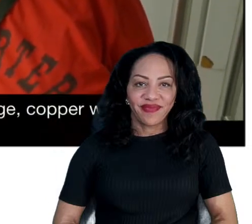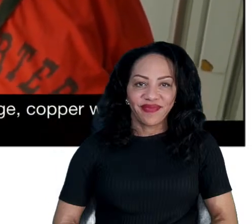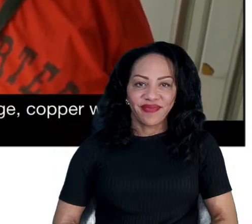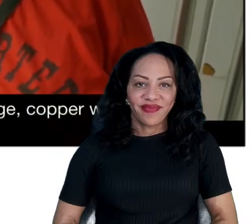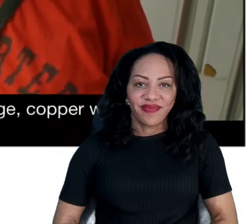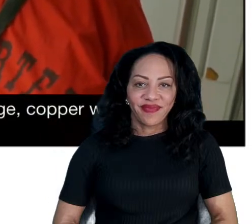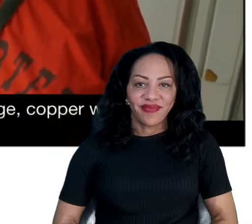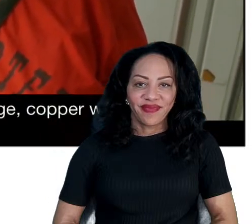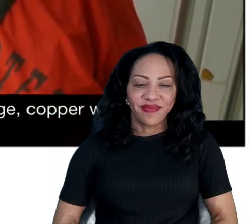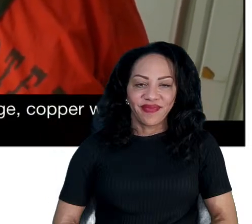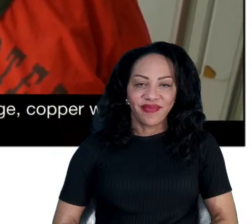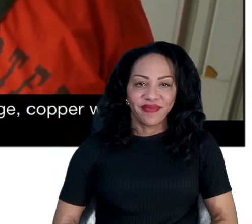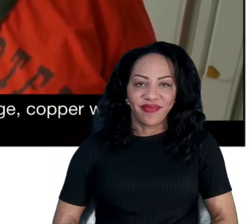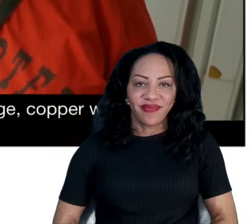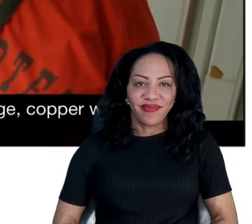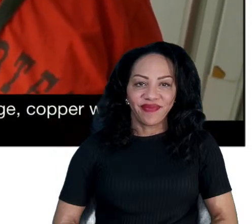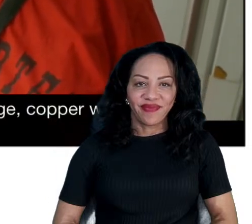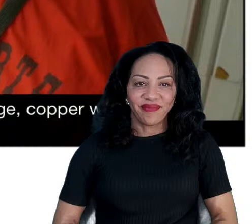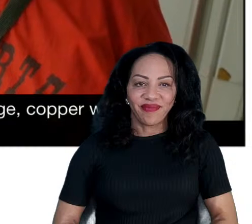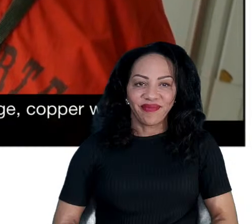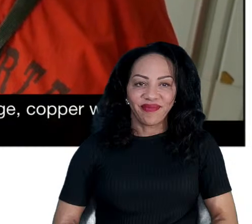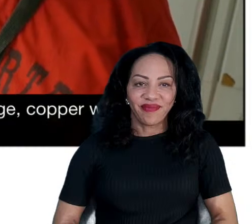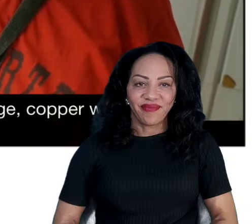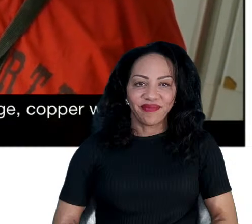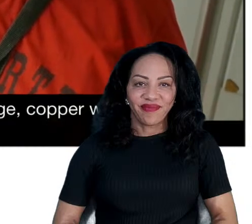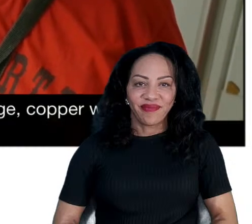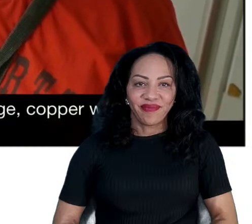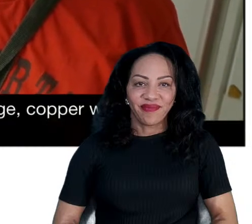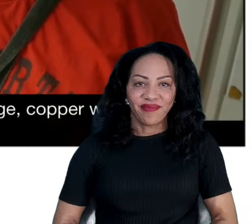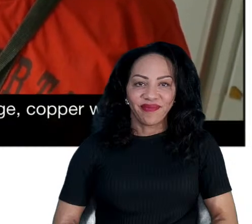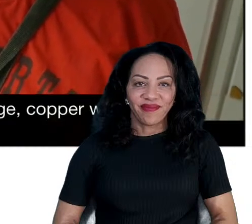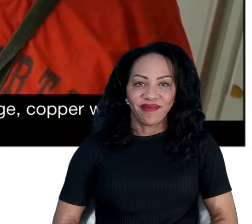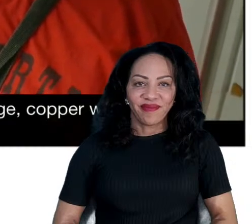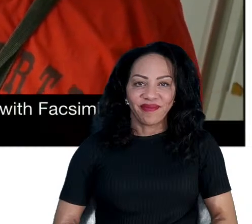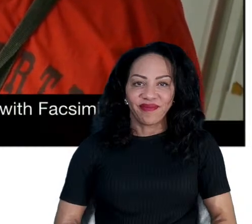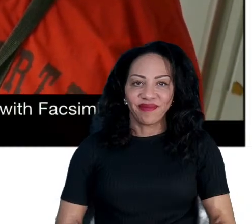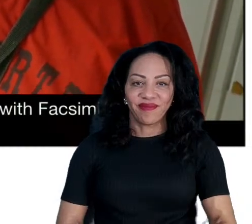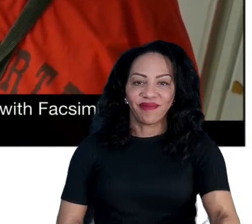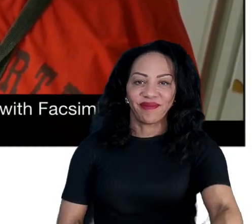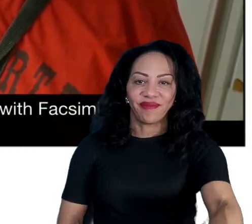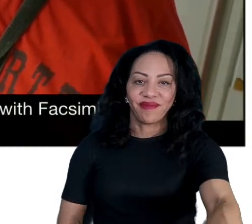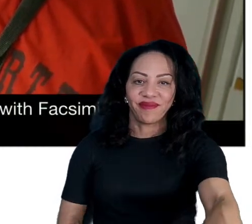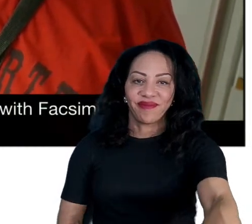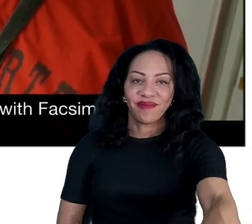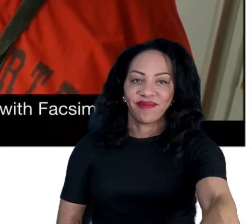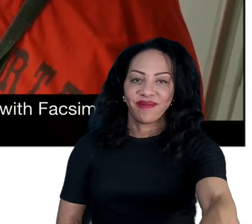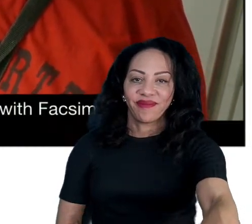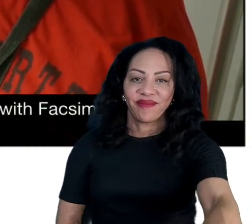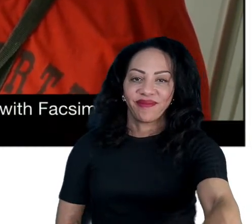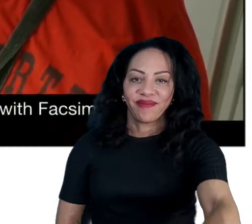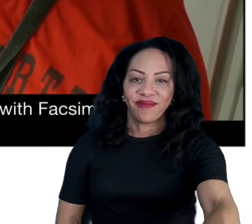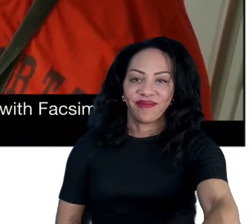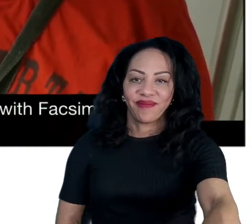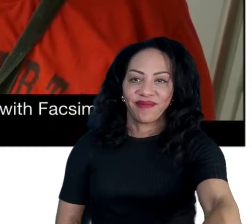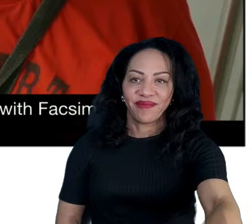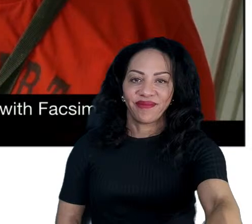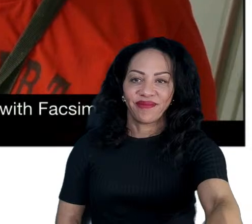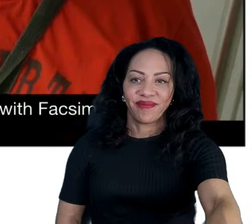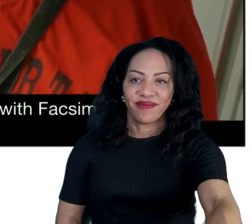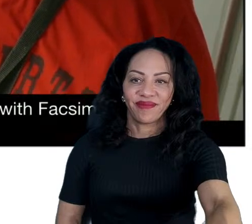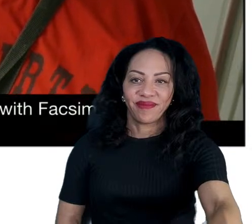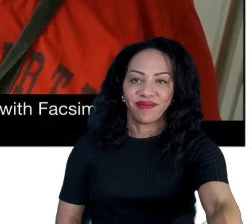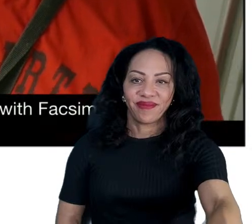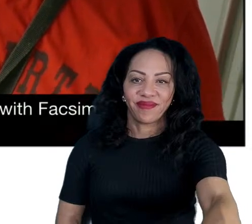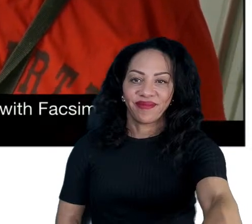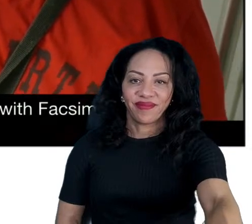I have with me a telephone exchange, copper wires, and a second telephone answering system